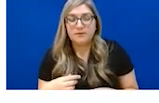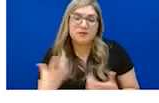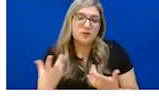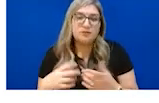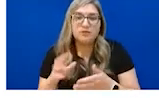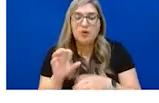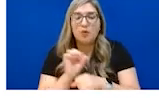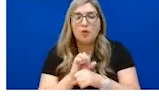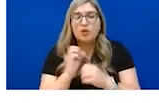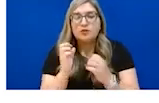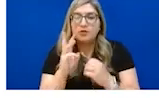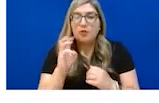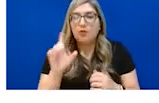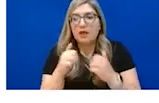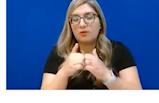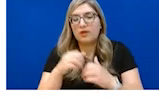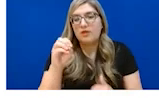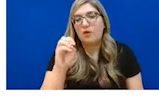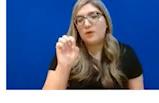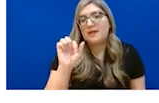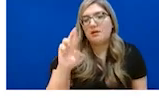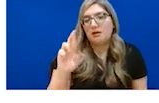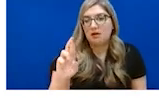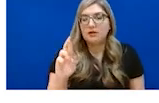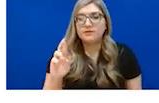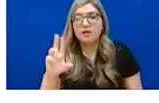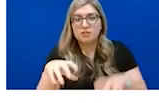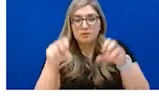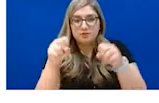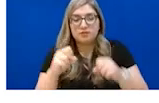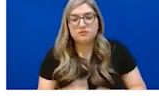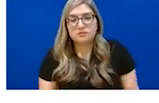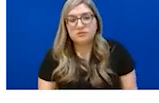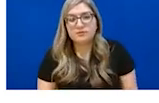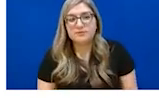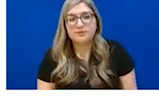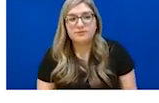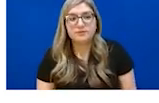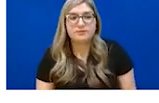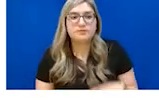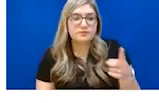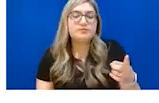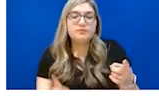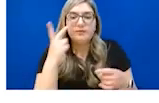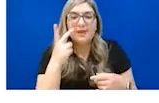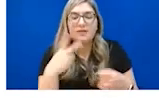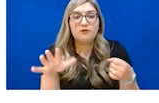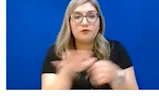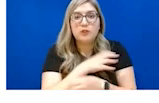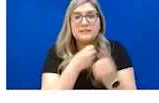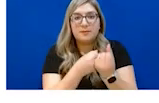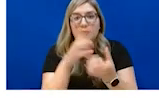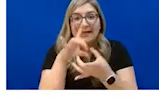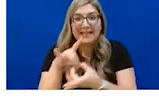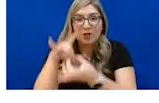adoption. The fully supported ecosystem, I referred to that before. So these are the things that CVC-OEI